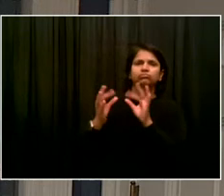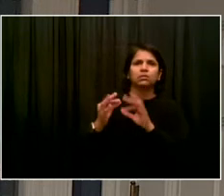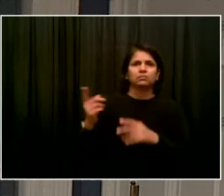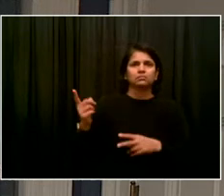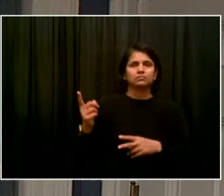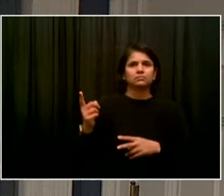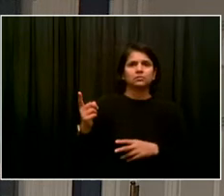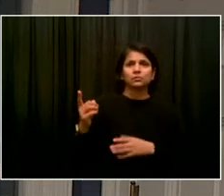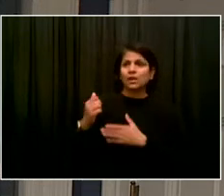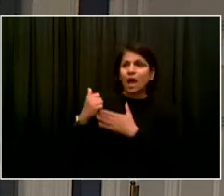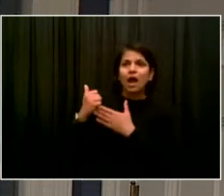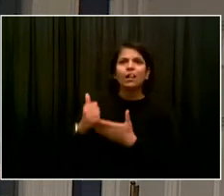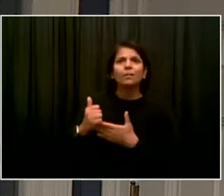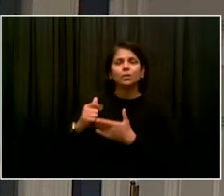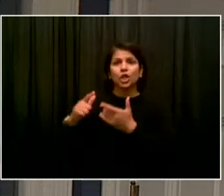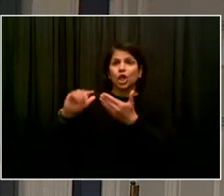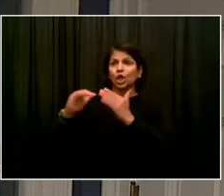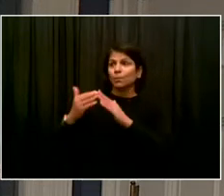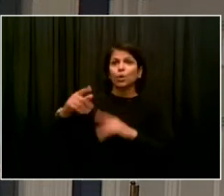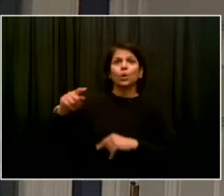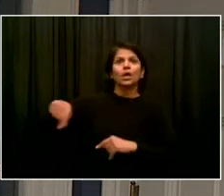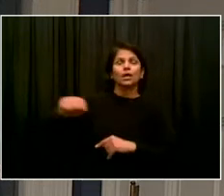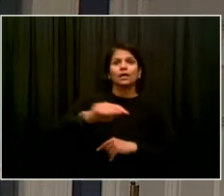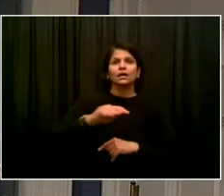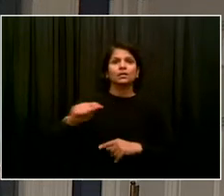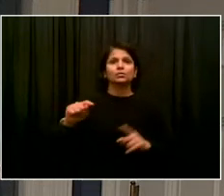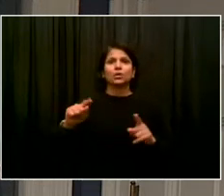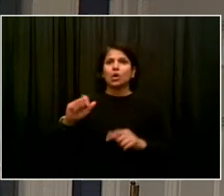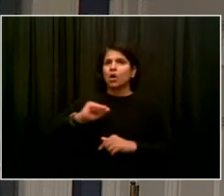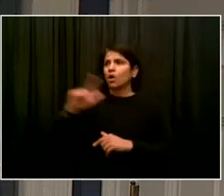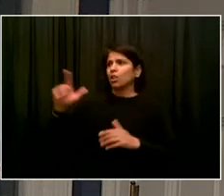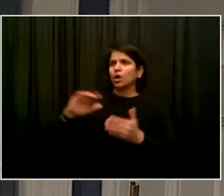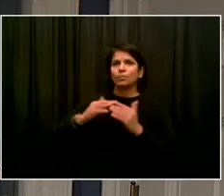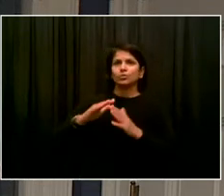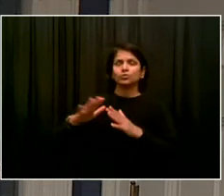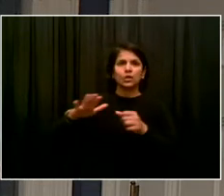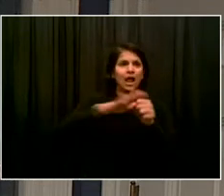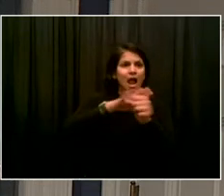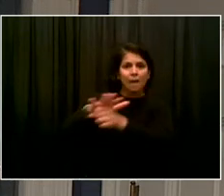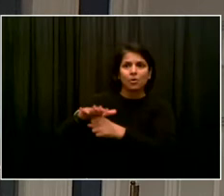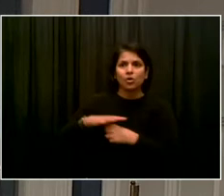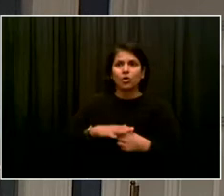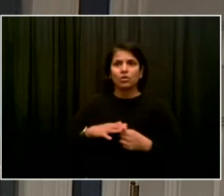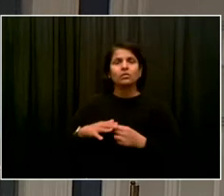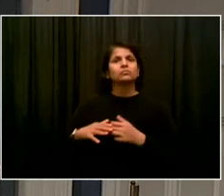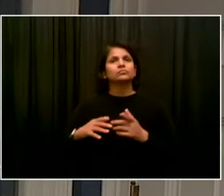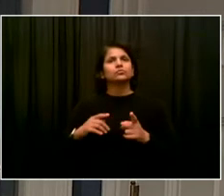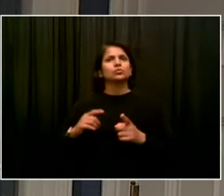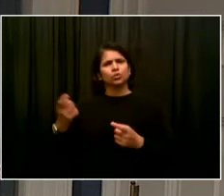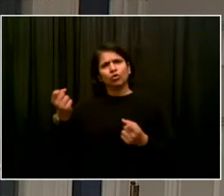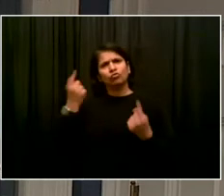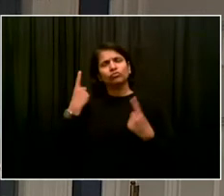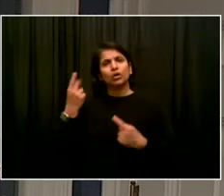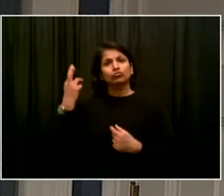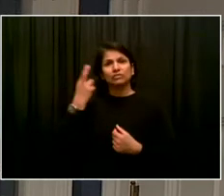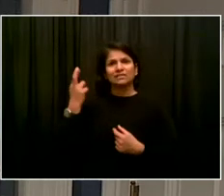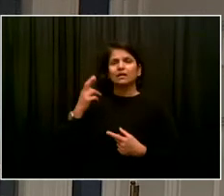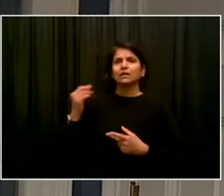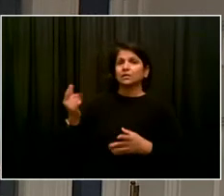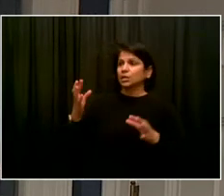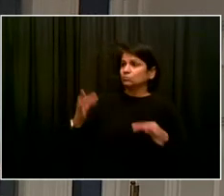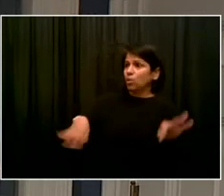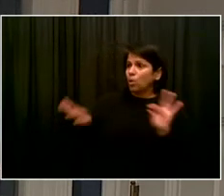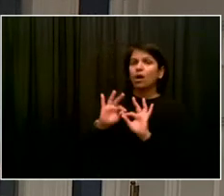Yorkers across all communities understand why this is so important, something you feel that has been